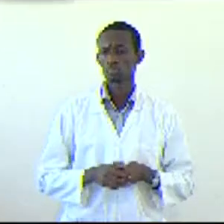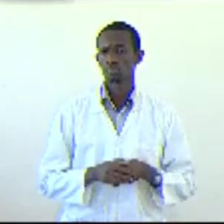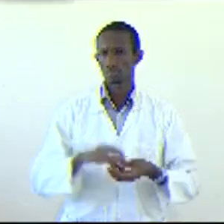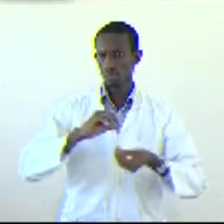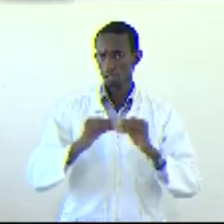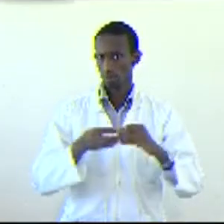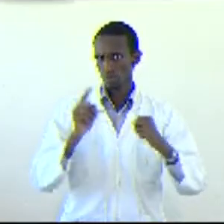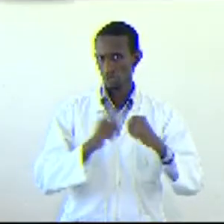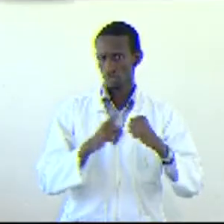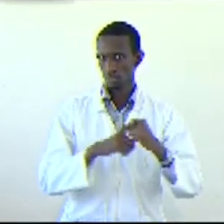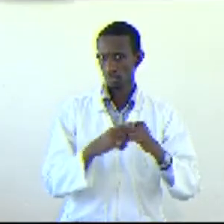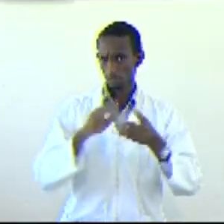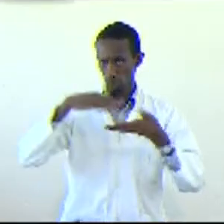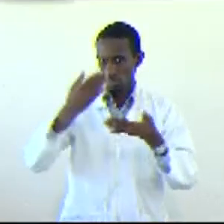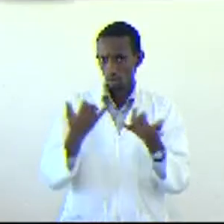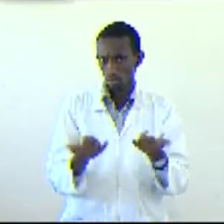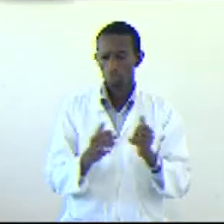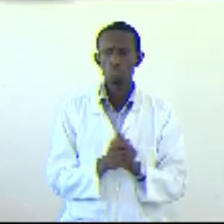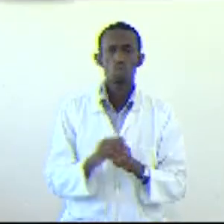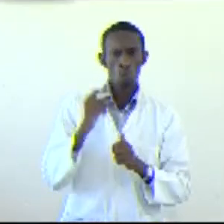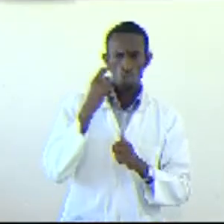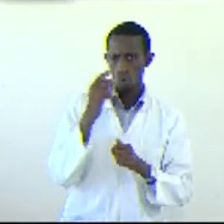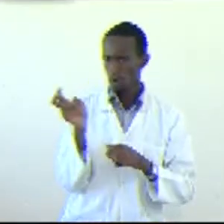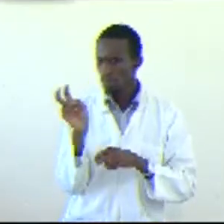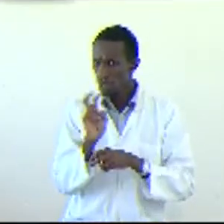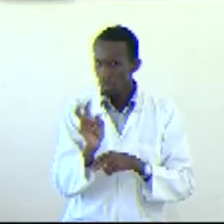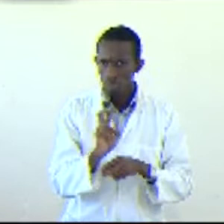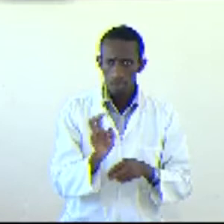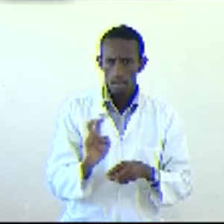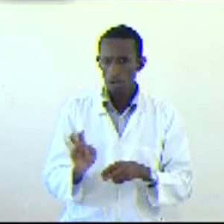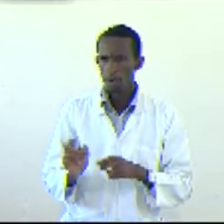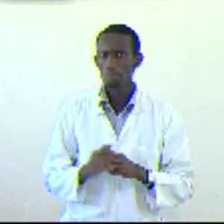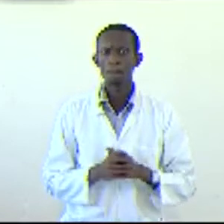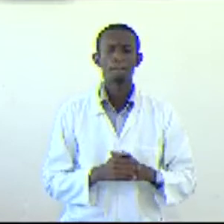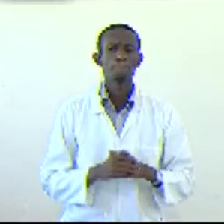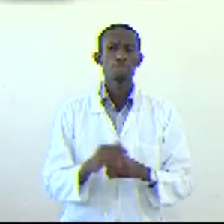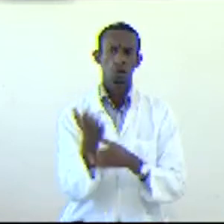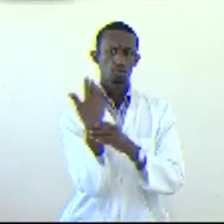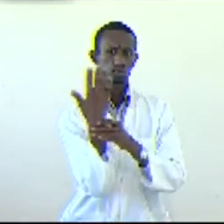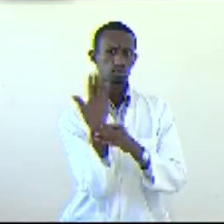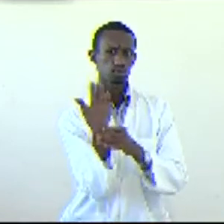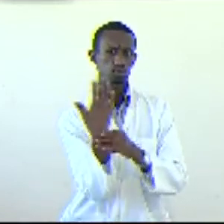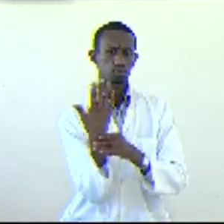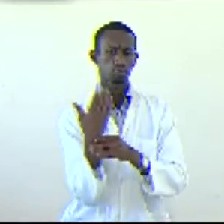and the linear momentum. So you check this lesson on page